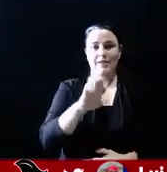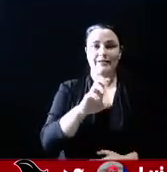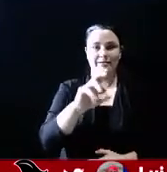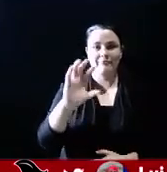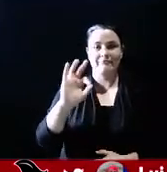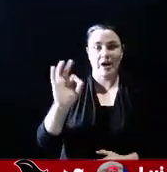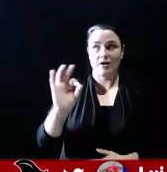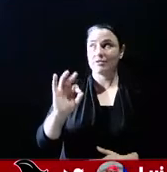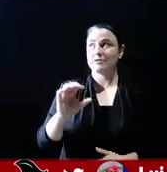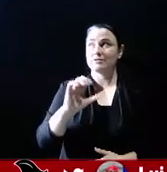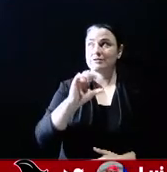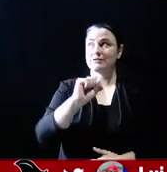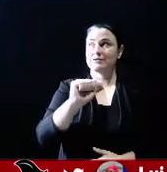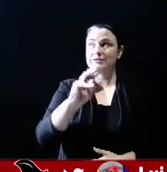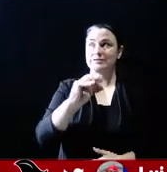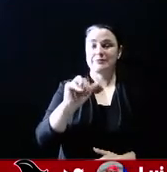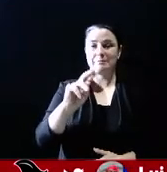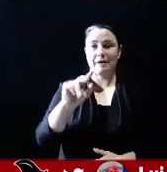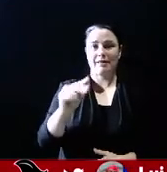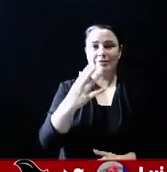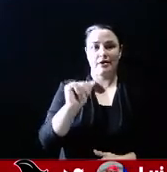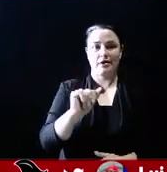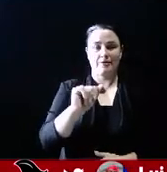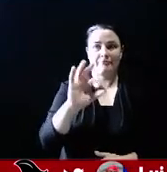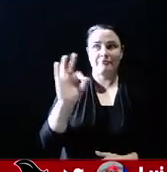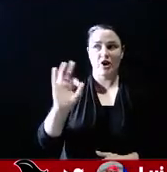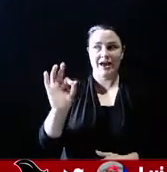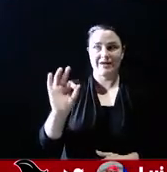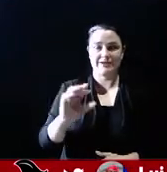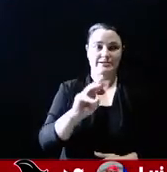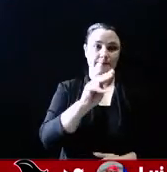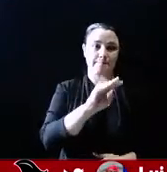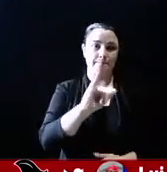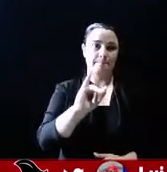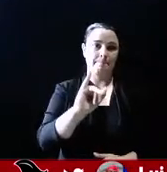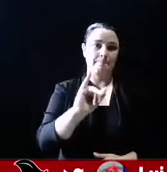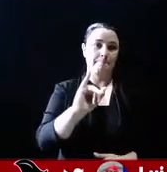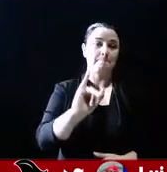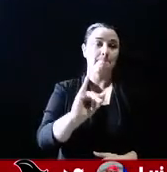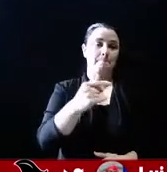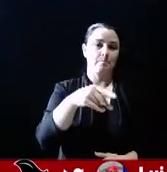Samantha Cristina Fernandez. Mikael Logan Fuege.